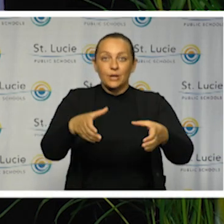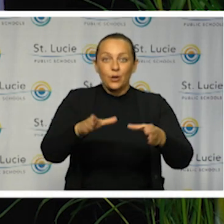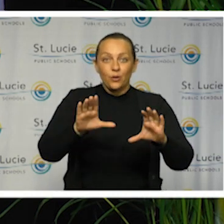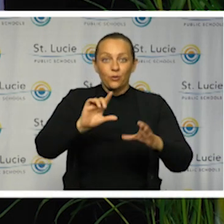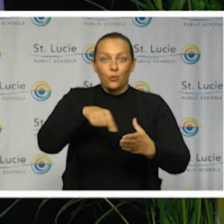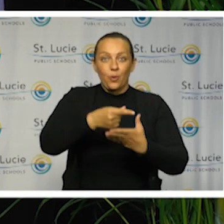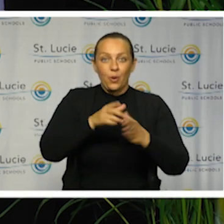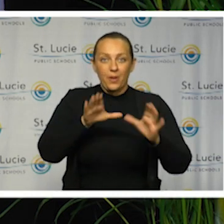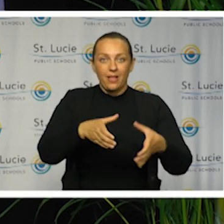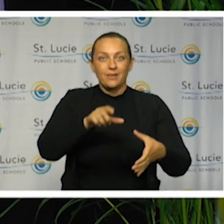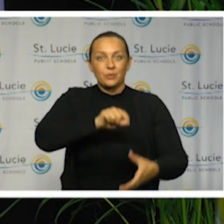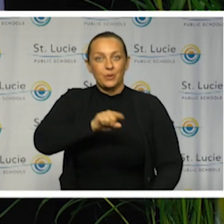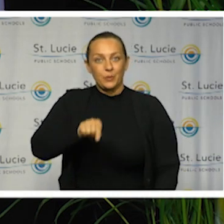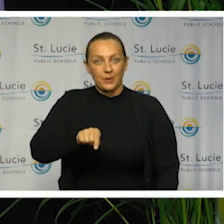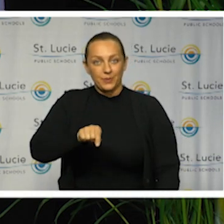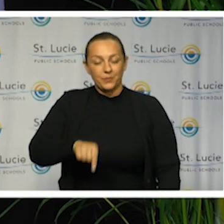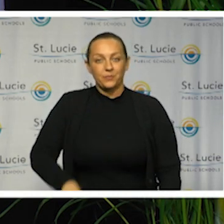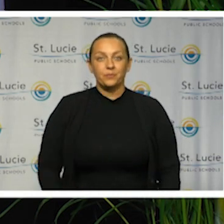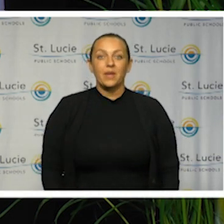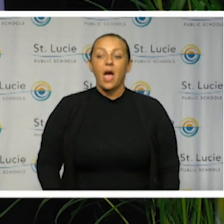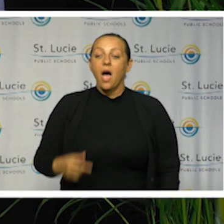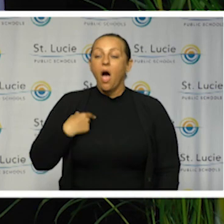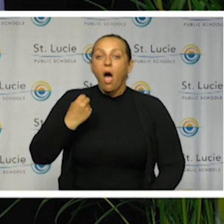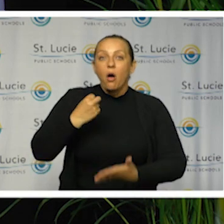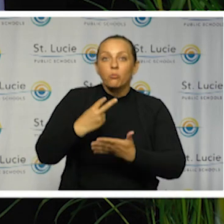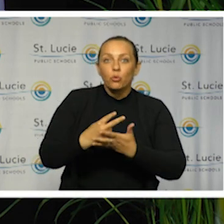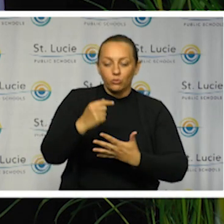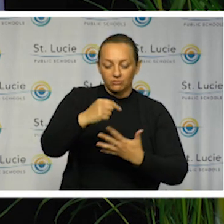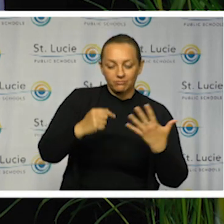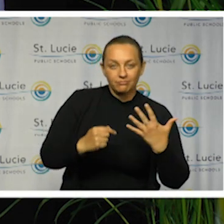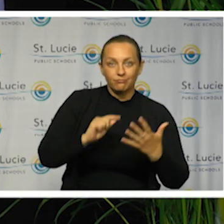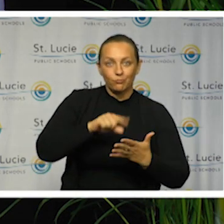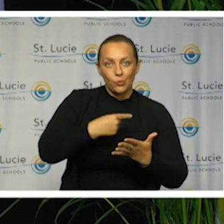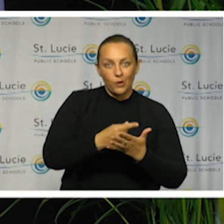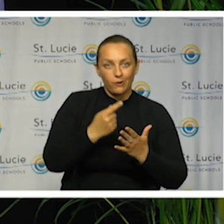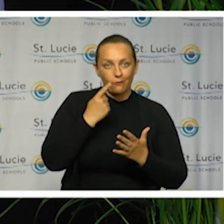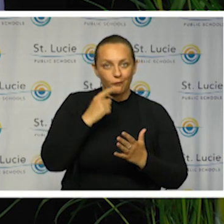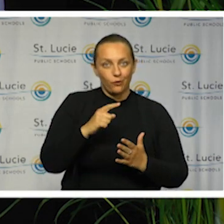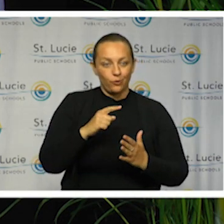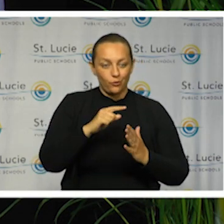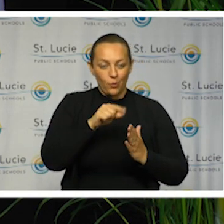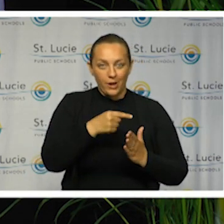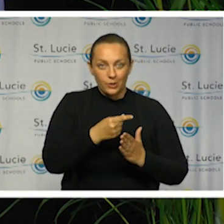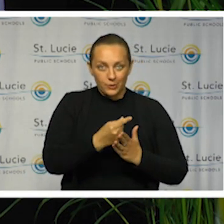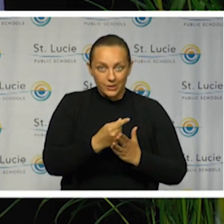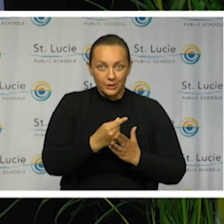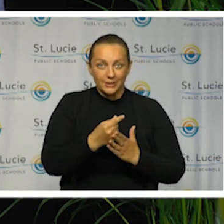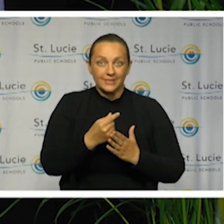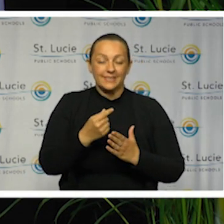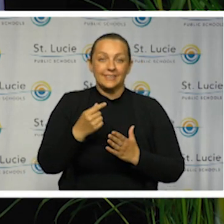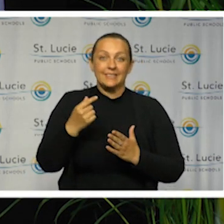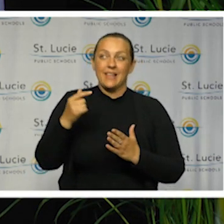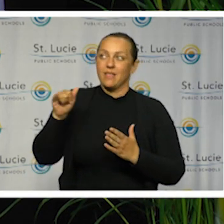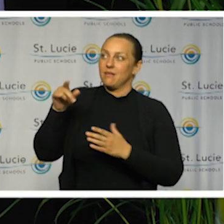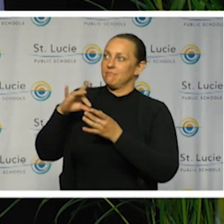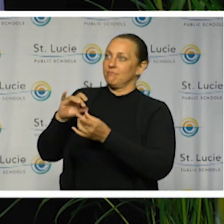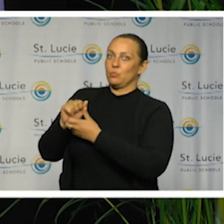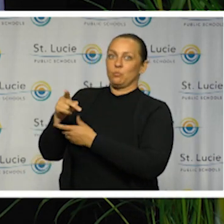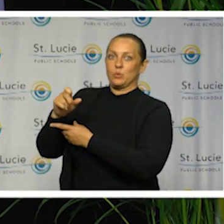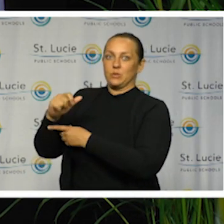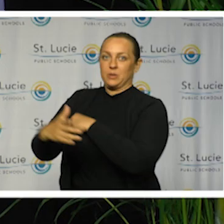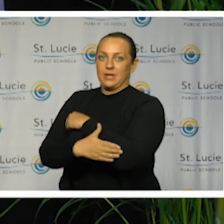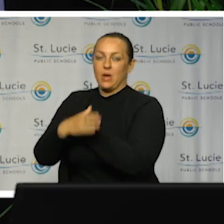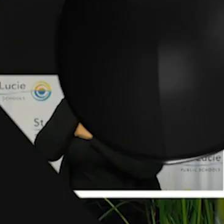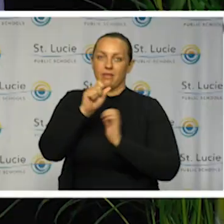class of 2020. I certify that they have met the graduation requirements of the school board of St. Lucie County and the state of